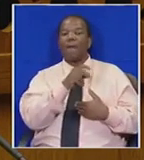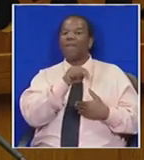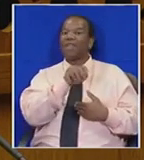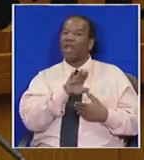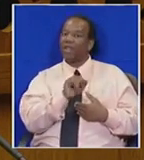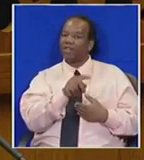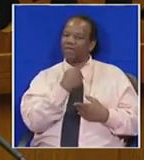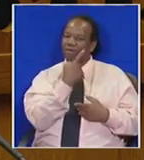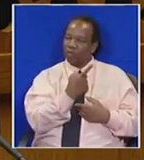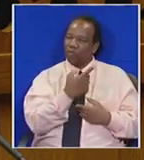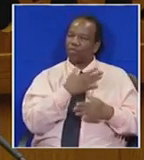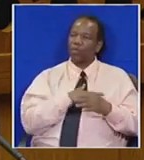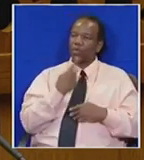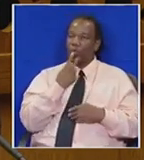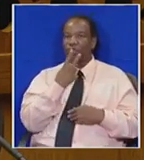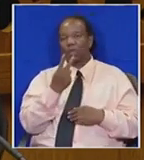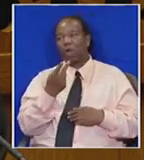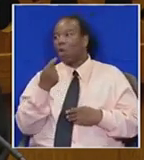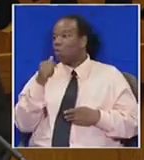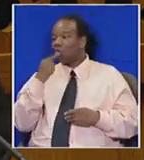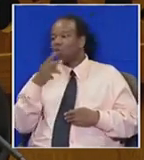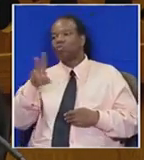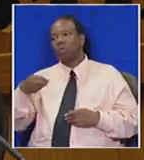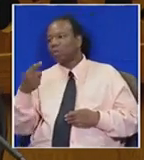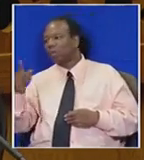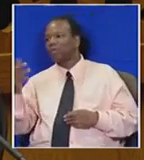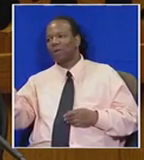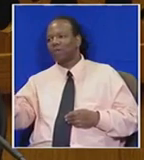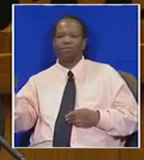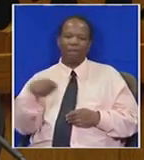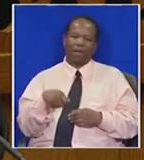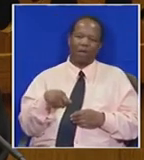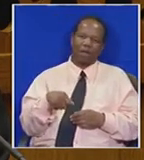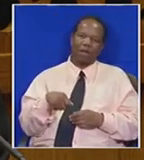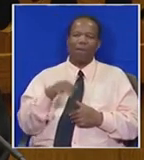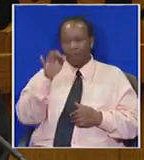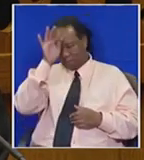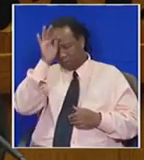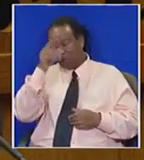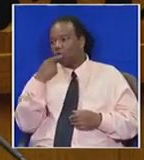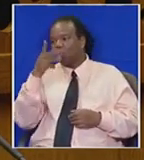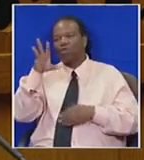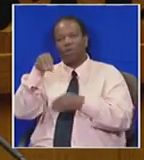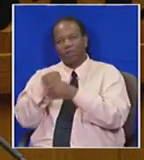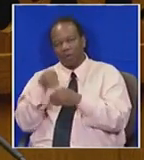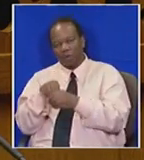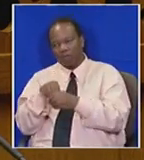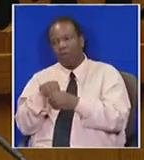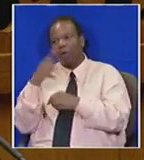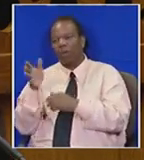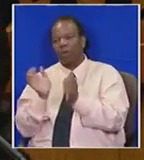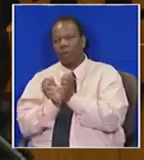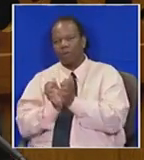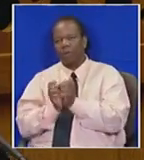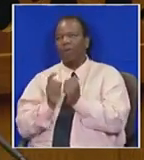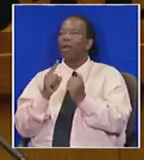by law enforcement agencies to recover monies improperly paid out, and implicated officials are charged.